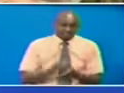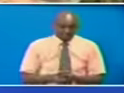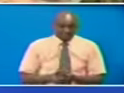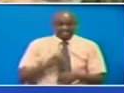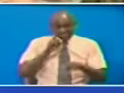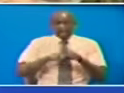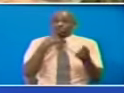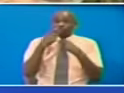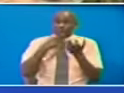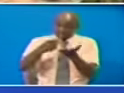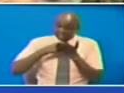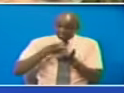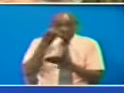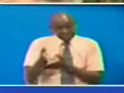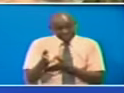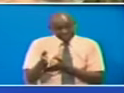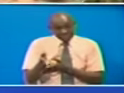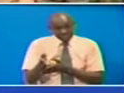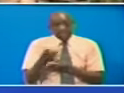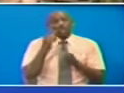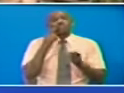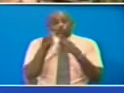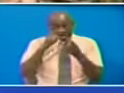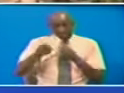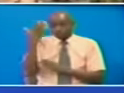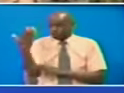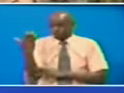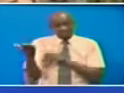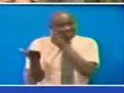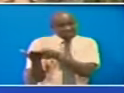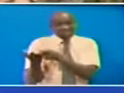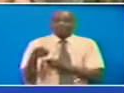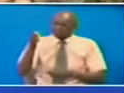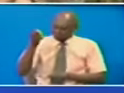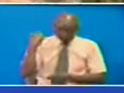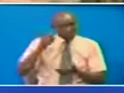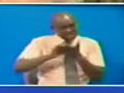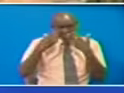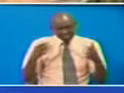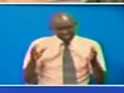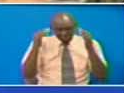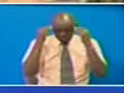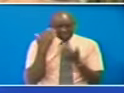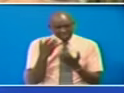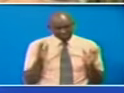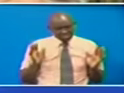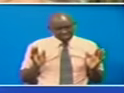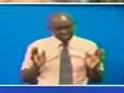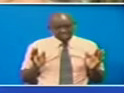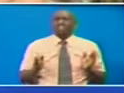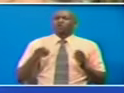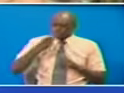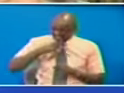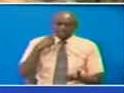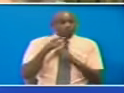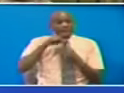about negotiation, we are not talking about renegotiating a document that was already signed and agreed upon. We are